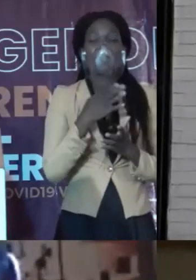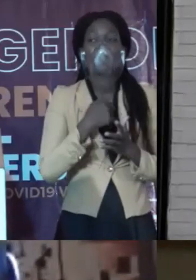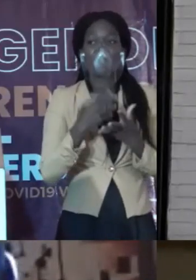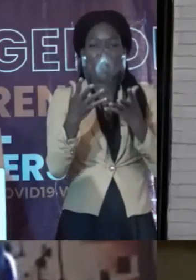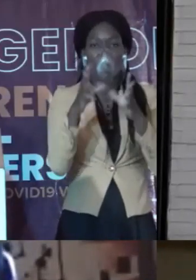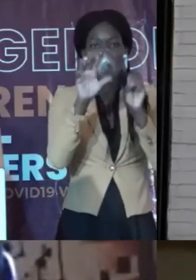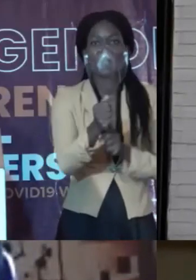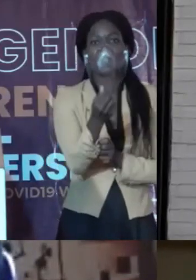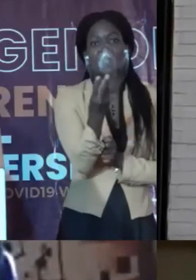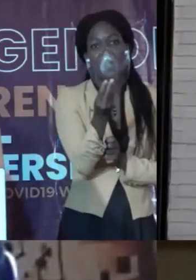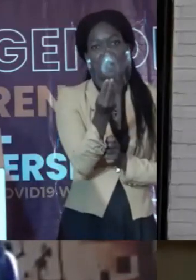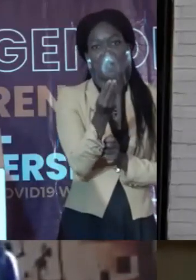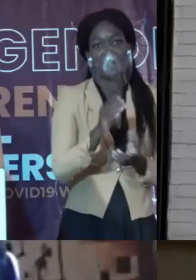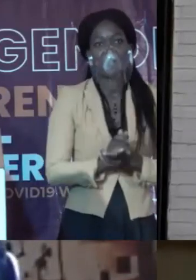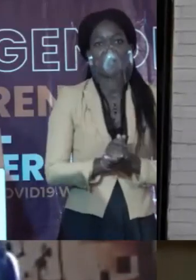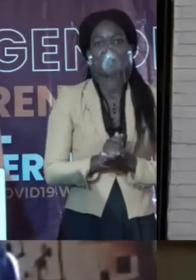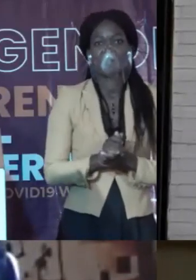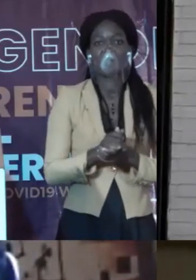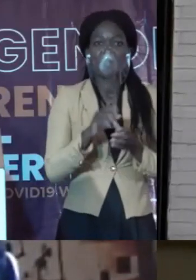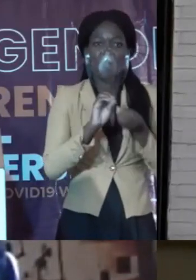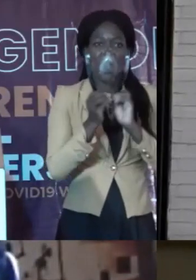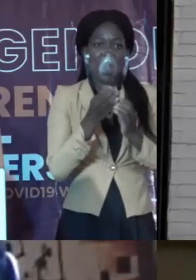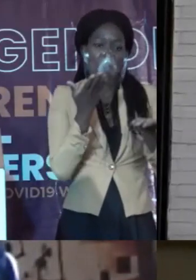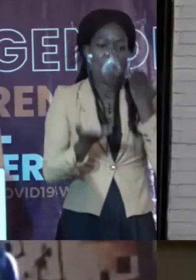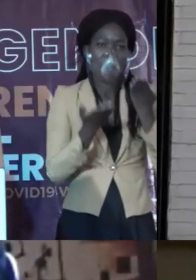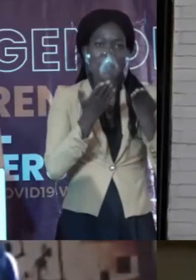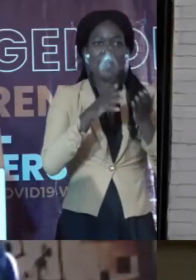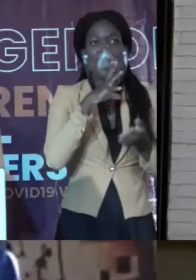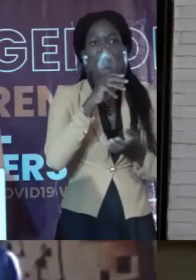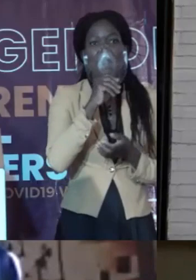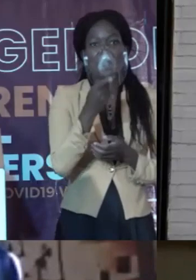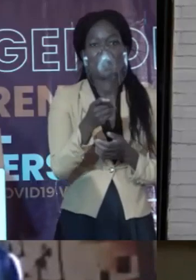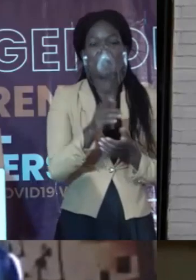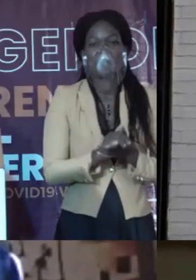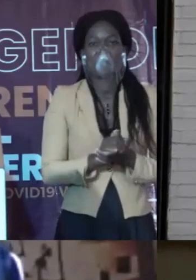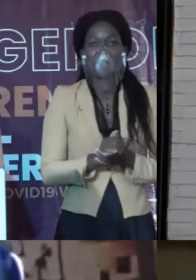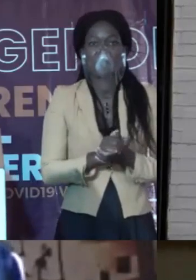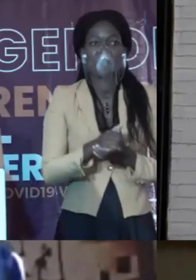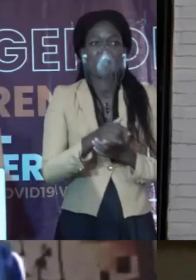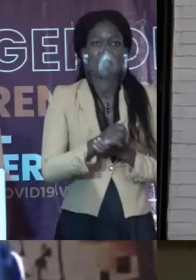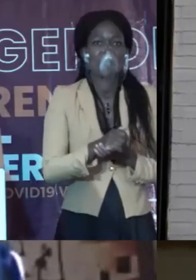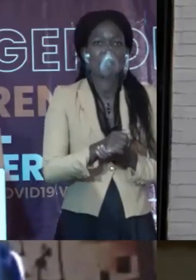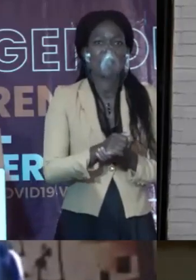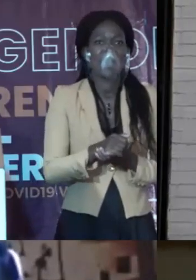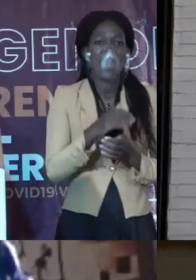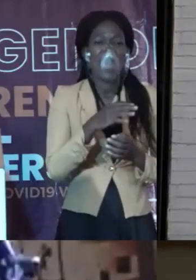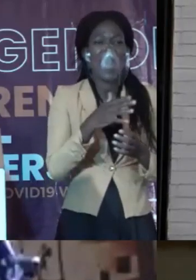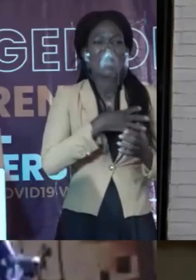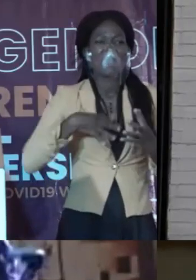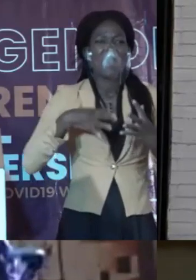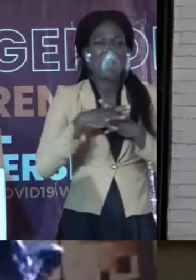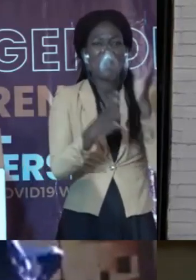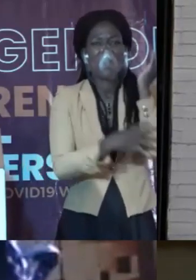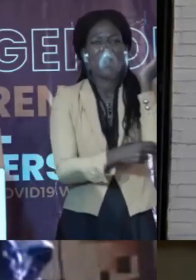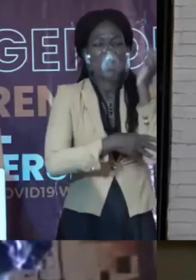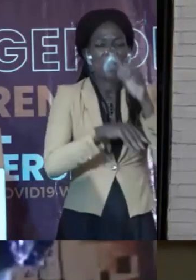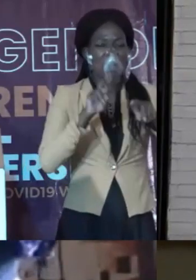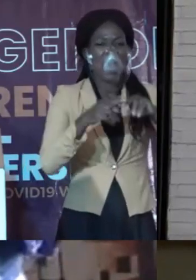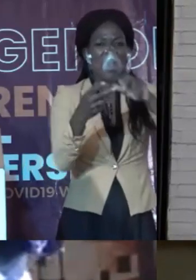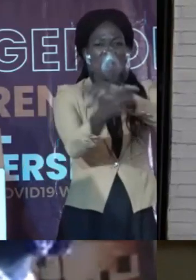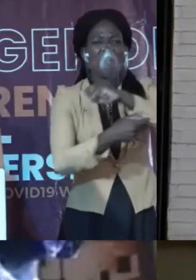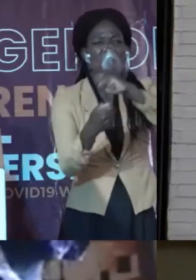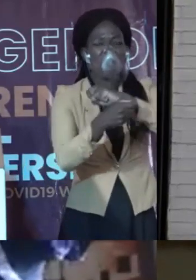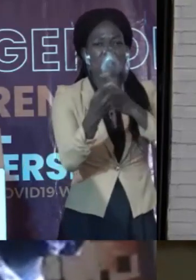to financial services as we compare to men. For women in the low income areas, low